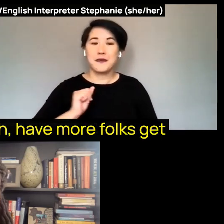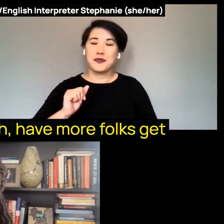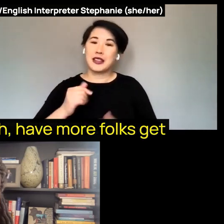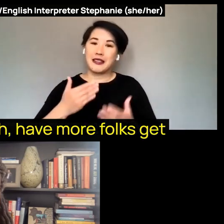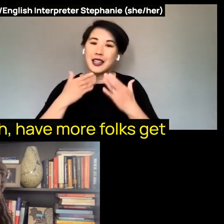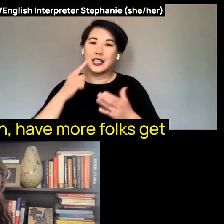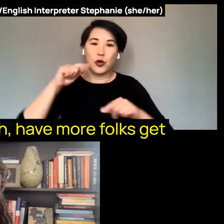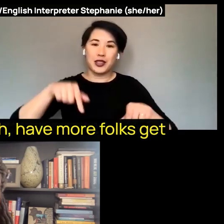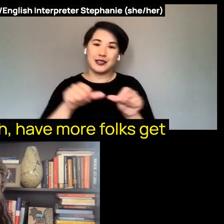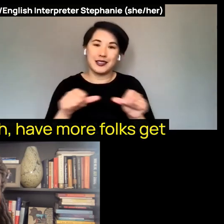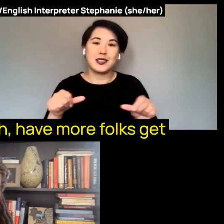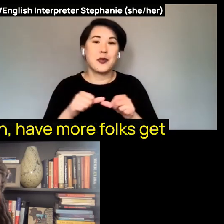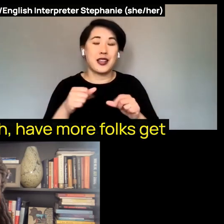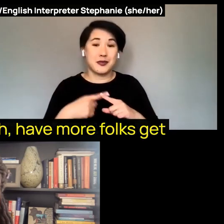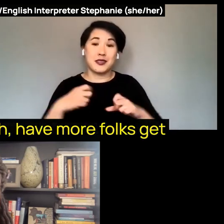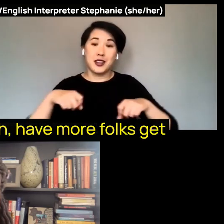to